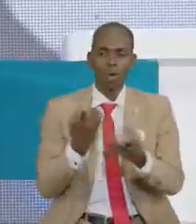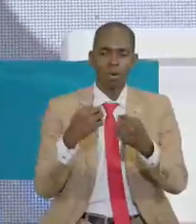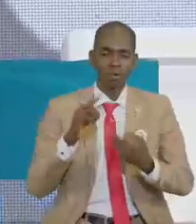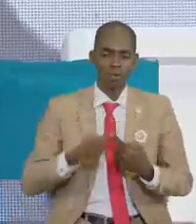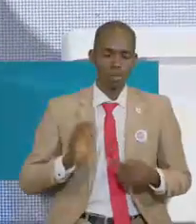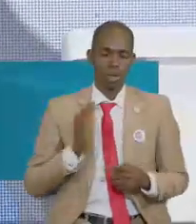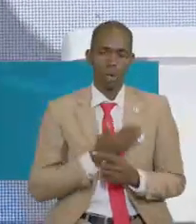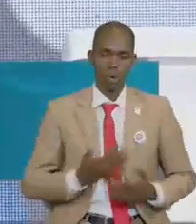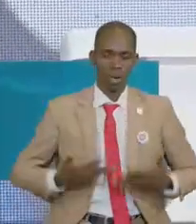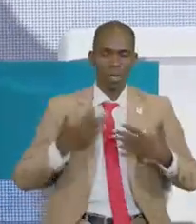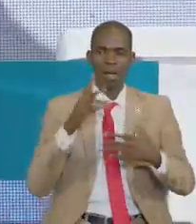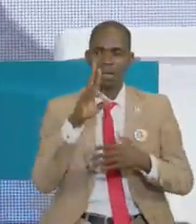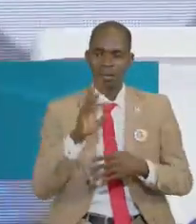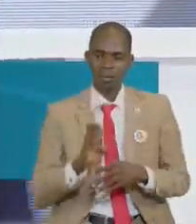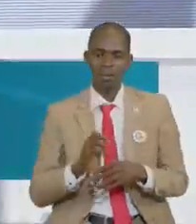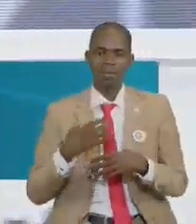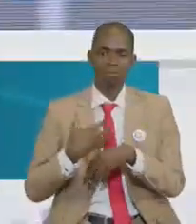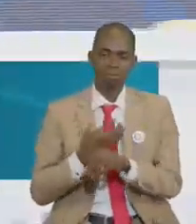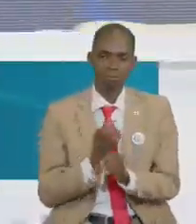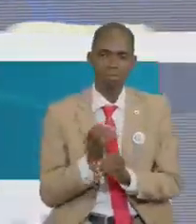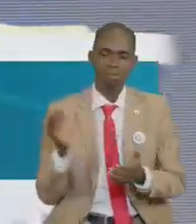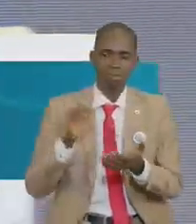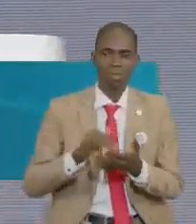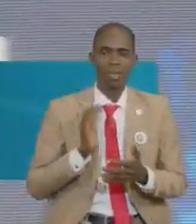and recreating our lives.